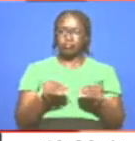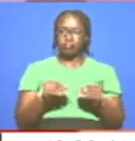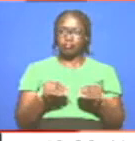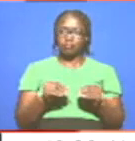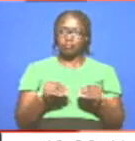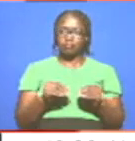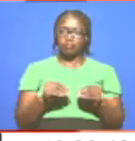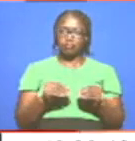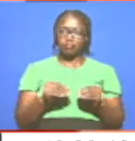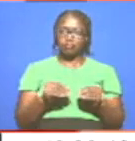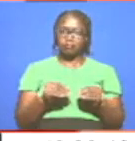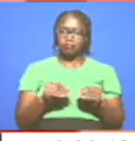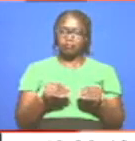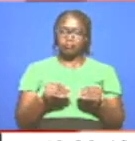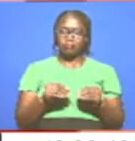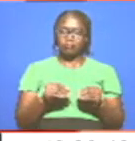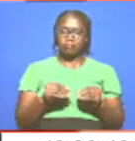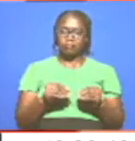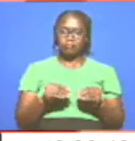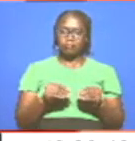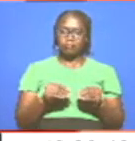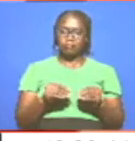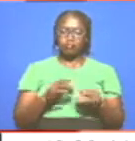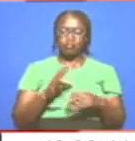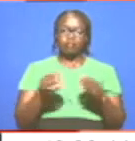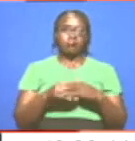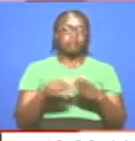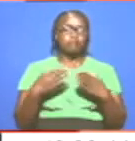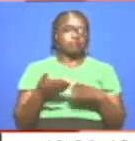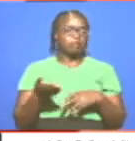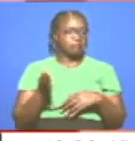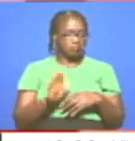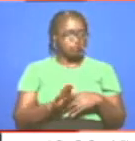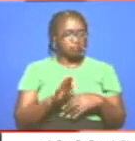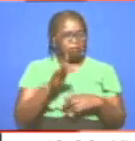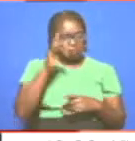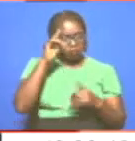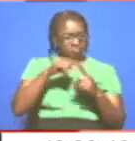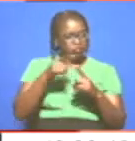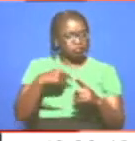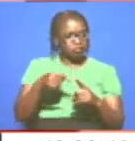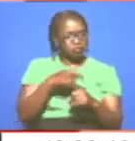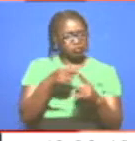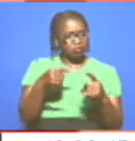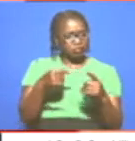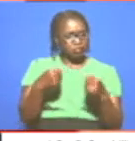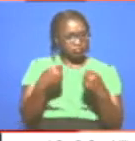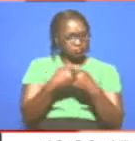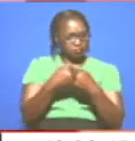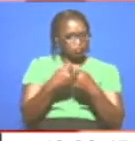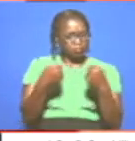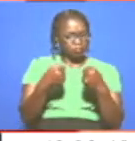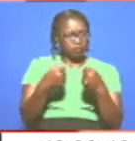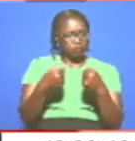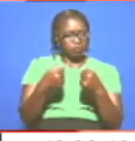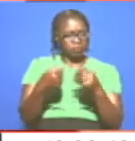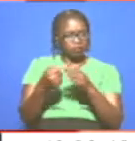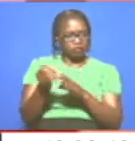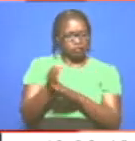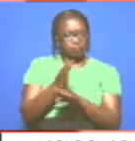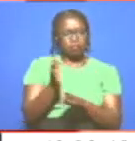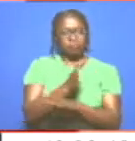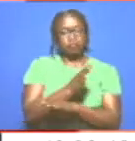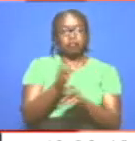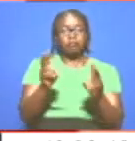as I said it earlier, we are looking at bringing everybody back to the game. Ex-international players, yeah? There's